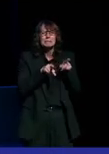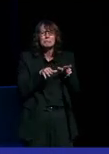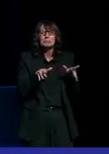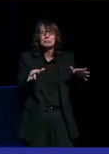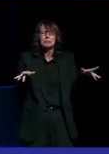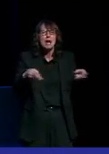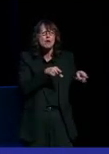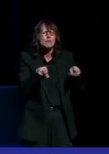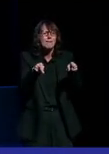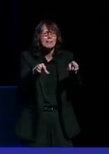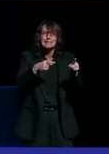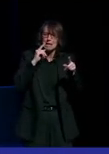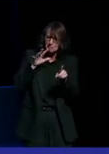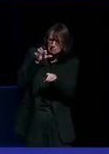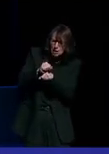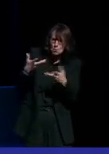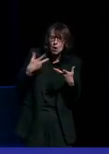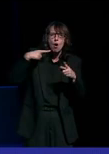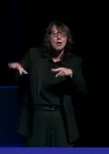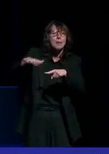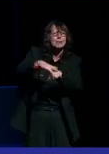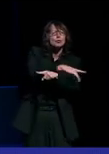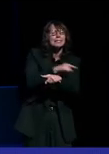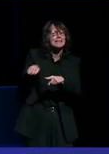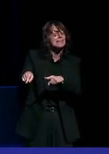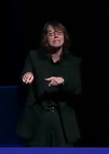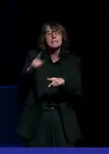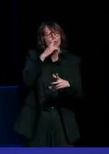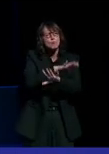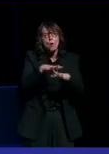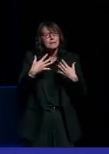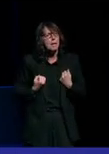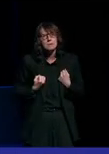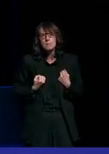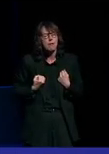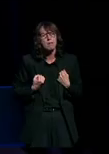beaches. That is not on.